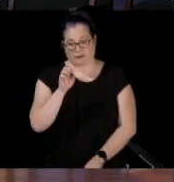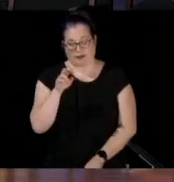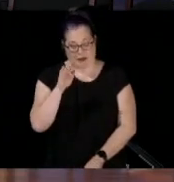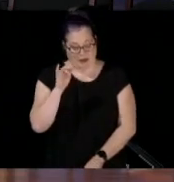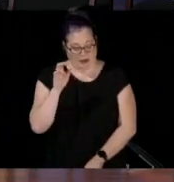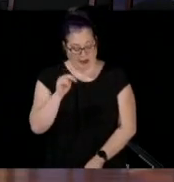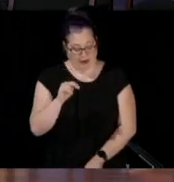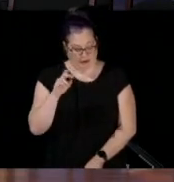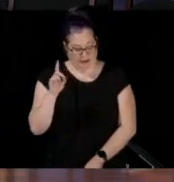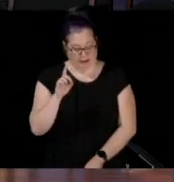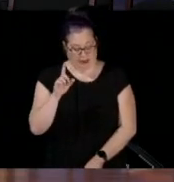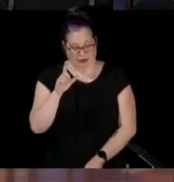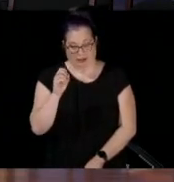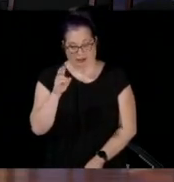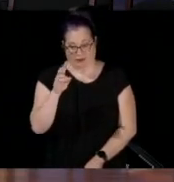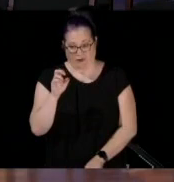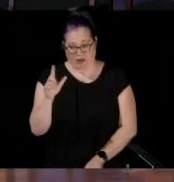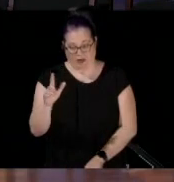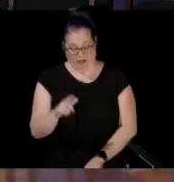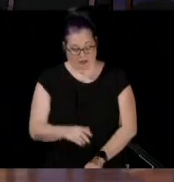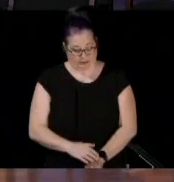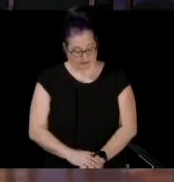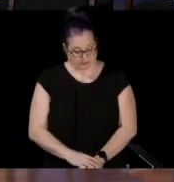Aaron Dana Lovell.